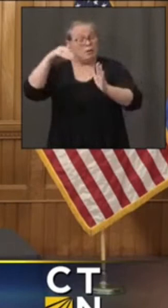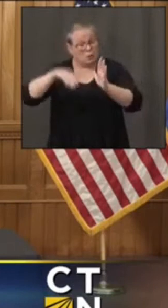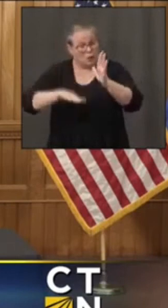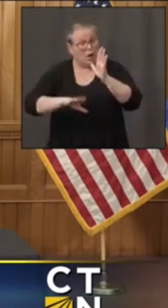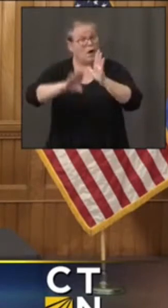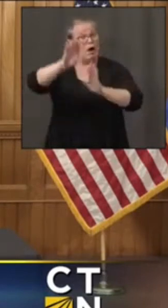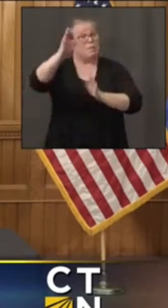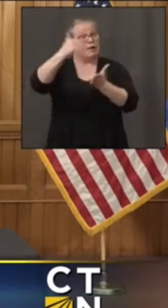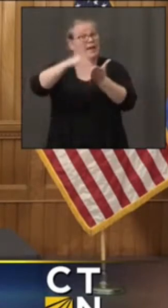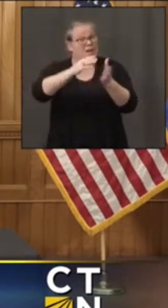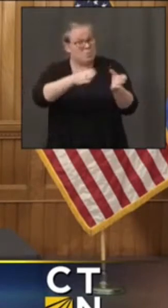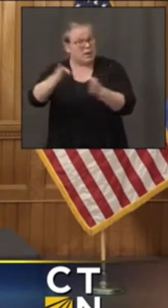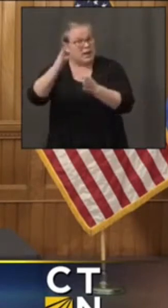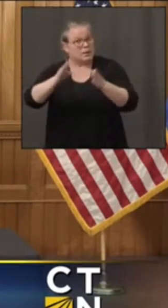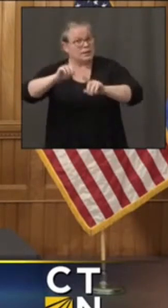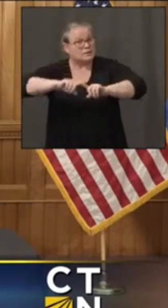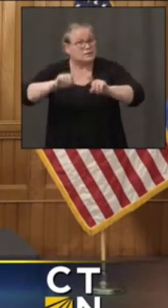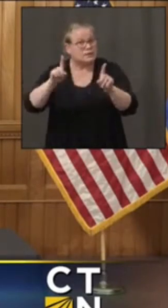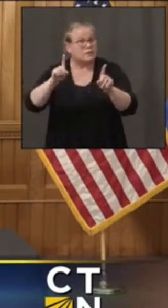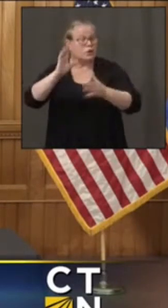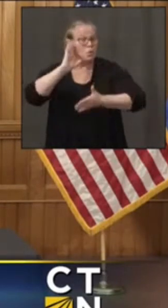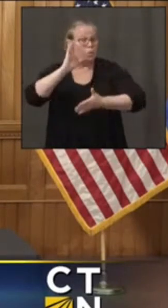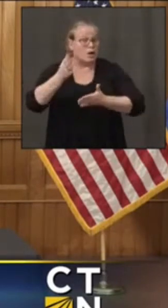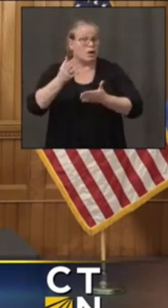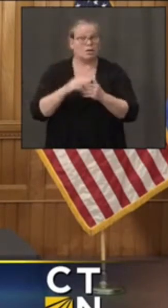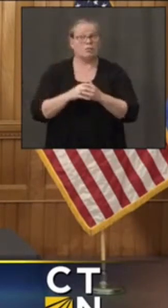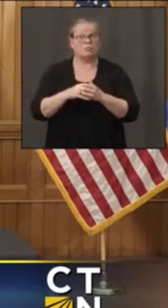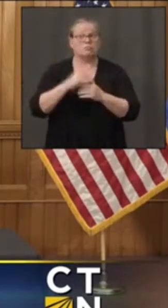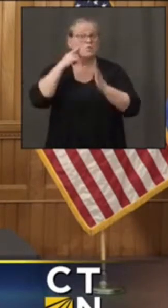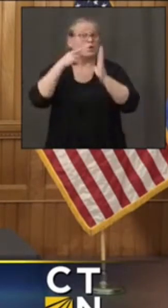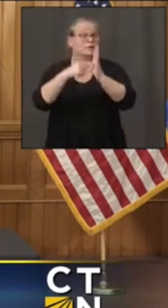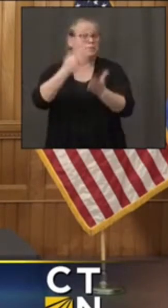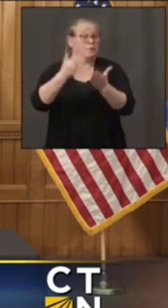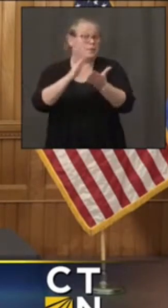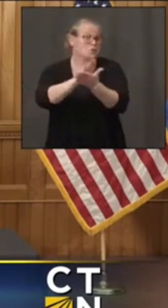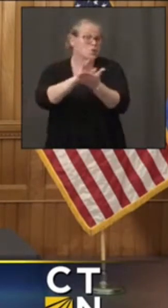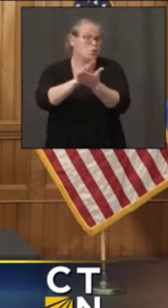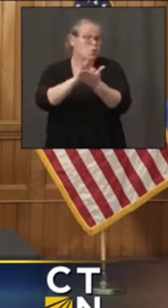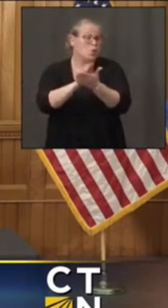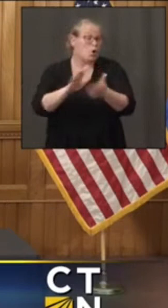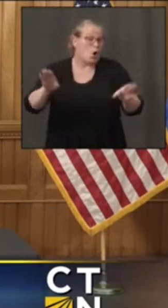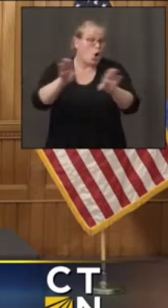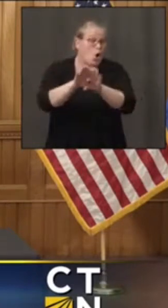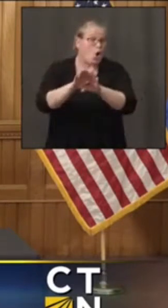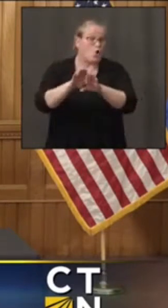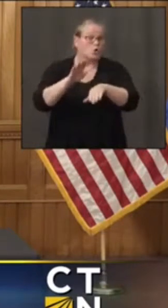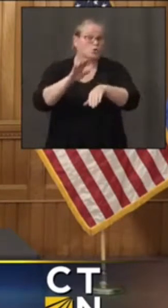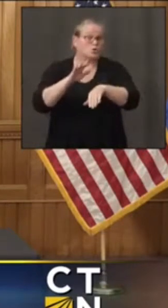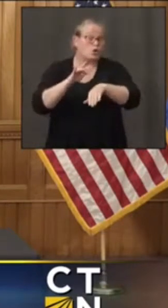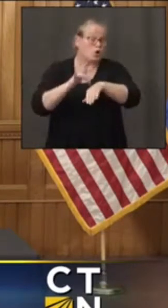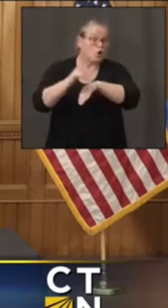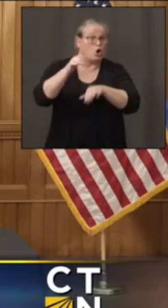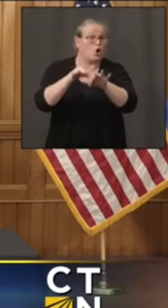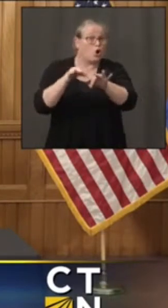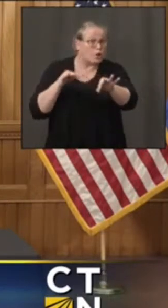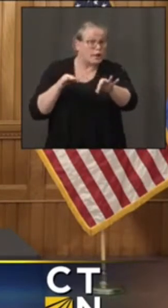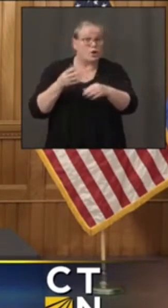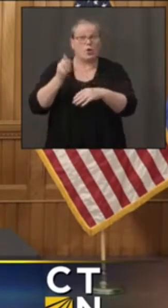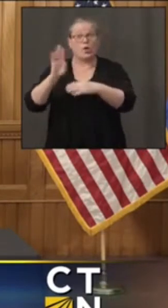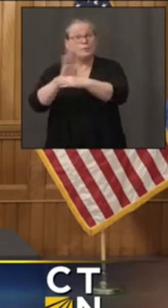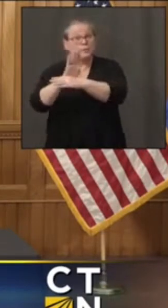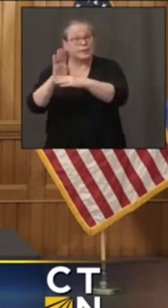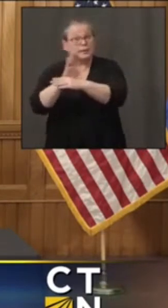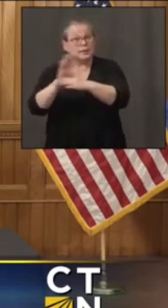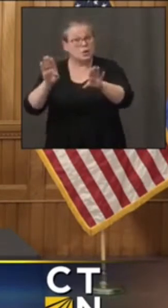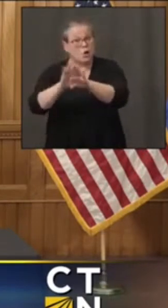do anything differently? Would you like to close schools and businesses earlier as we're seeing these numbers rise? What's going to be different this time